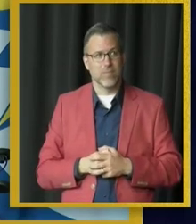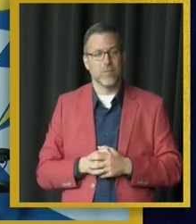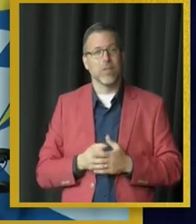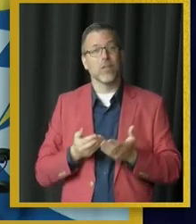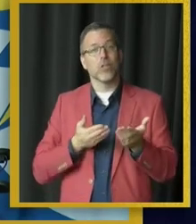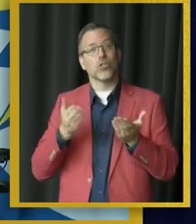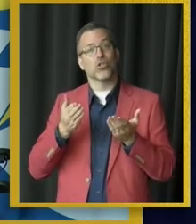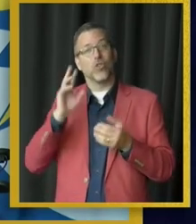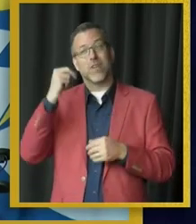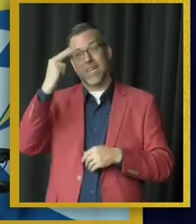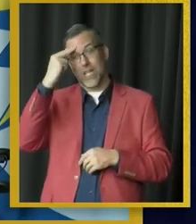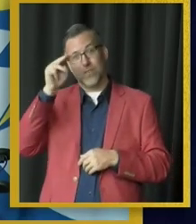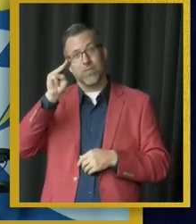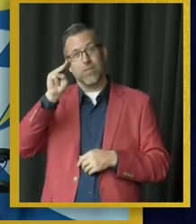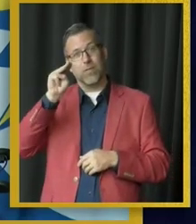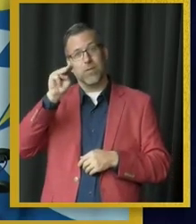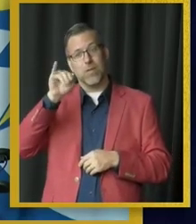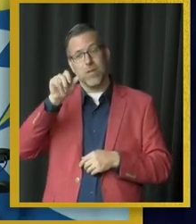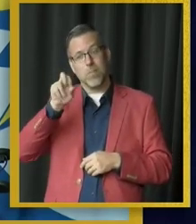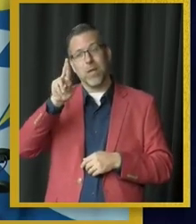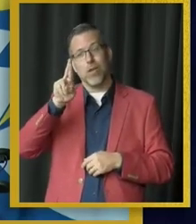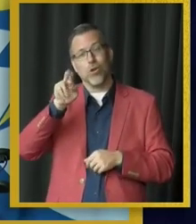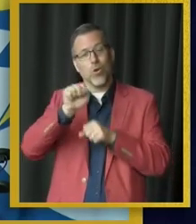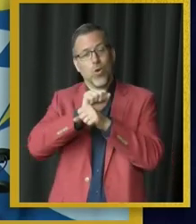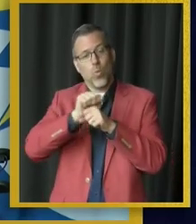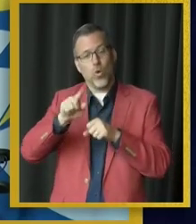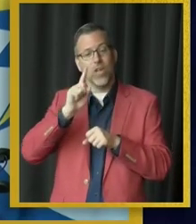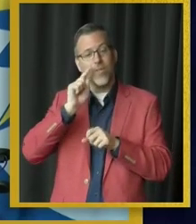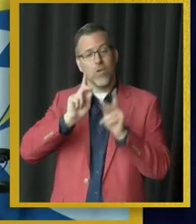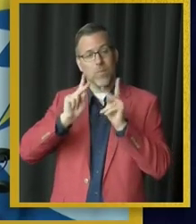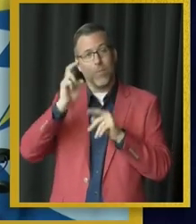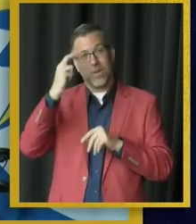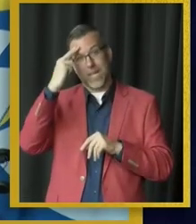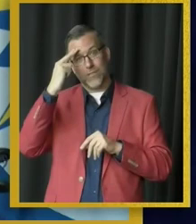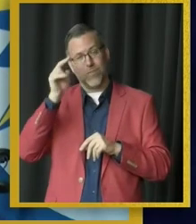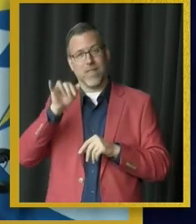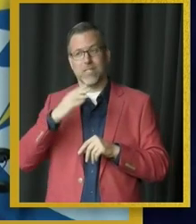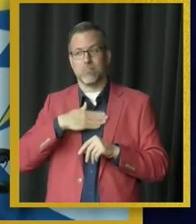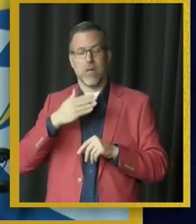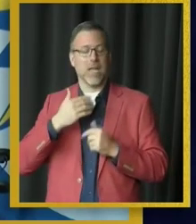Nashville as mayor, working for the people of Nashville, has been the honor of my life.